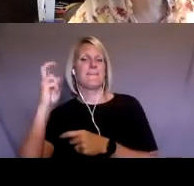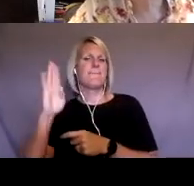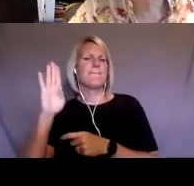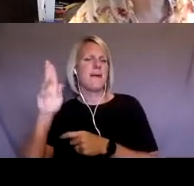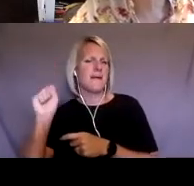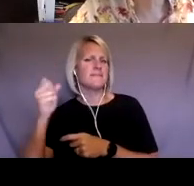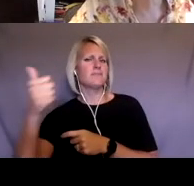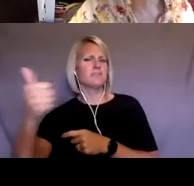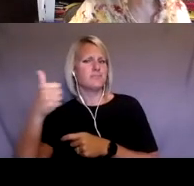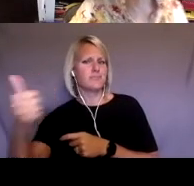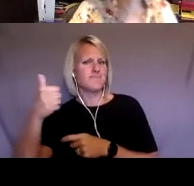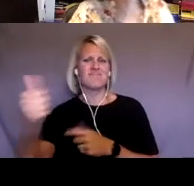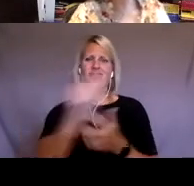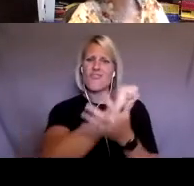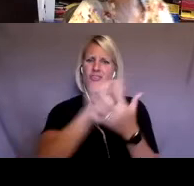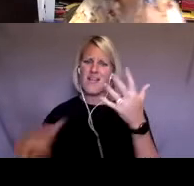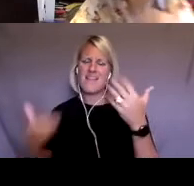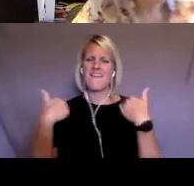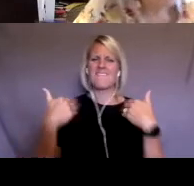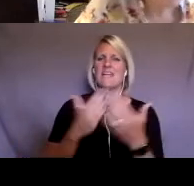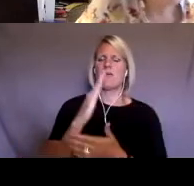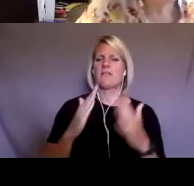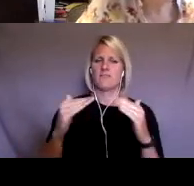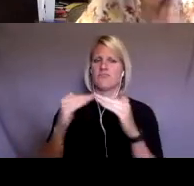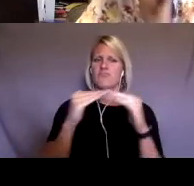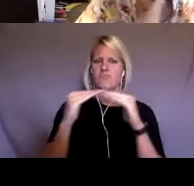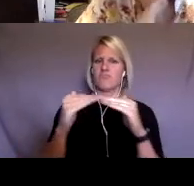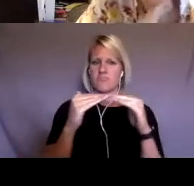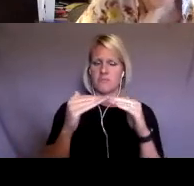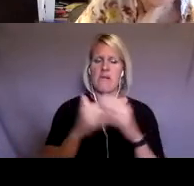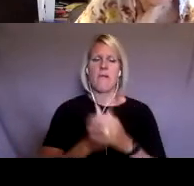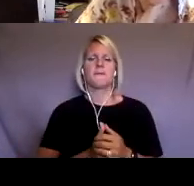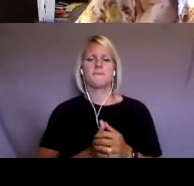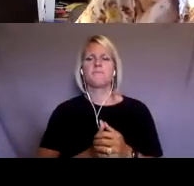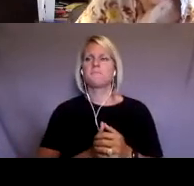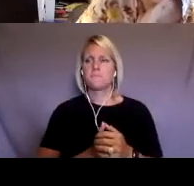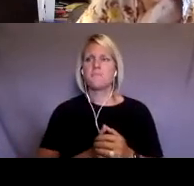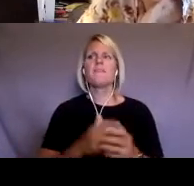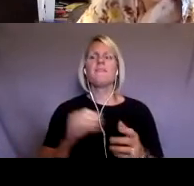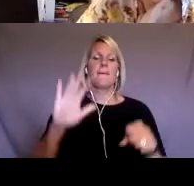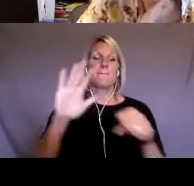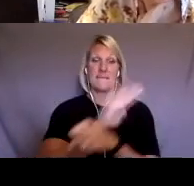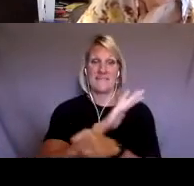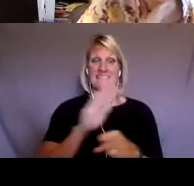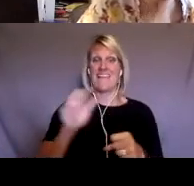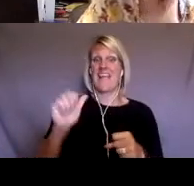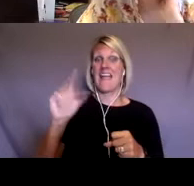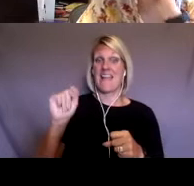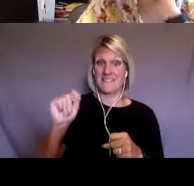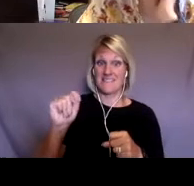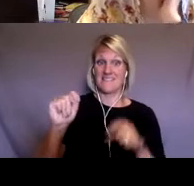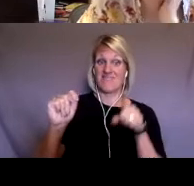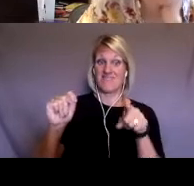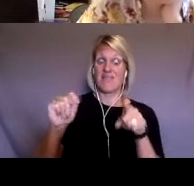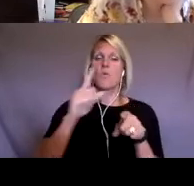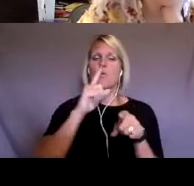have equal rights from these streets. And the Complete Streets Act was issued by the US Department of Transportation